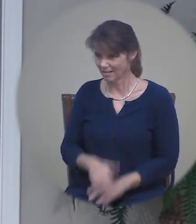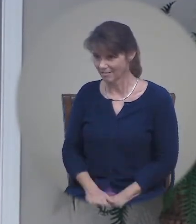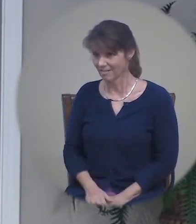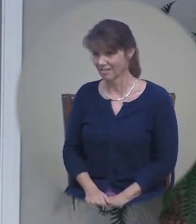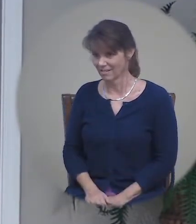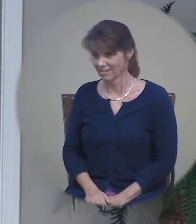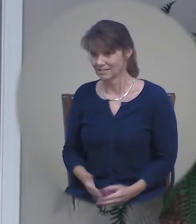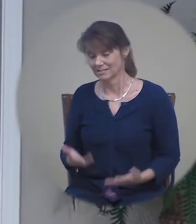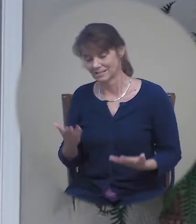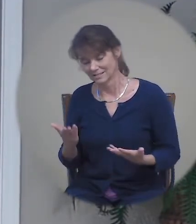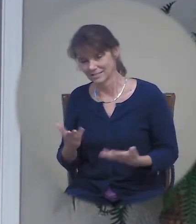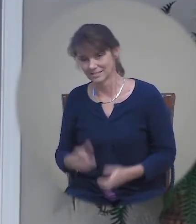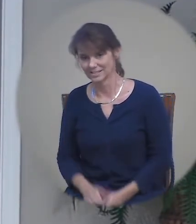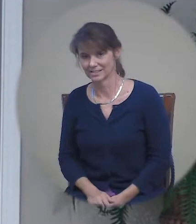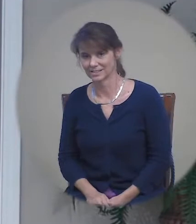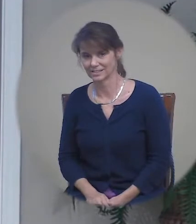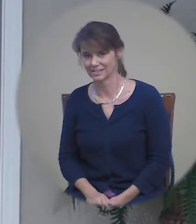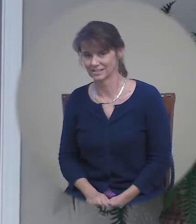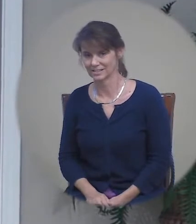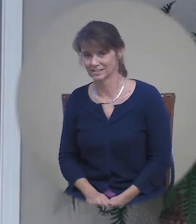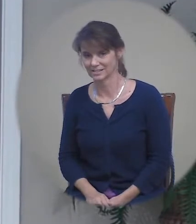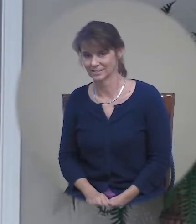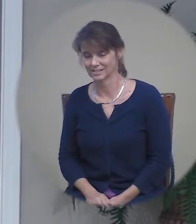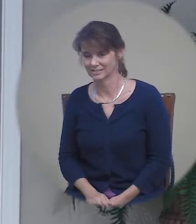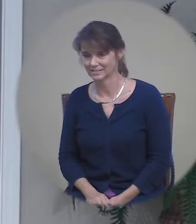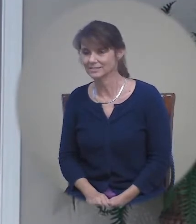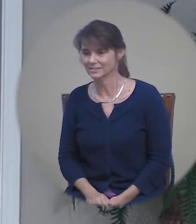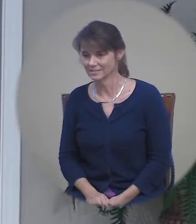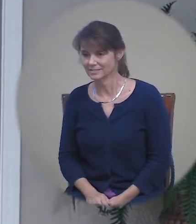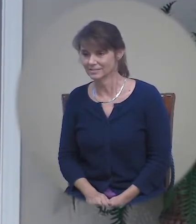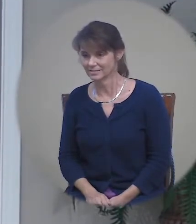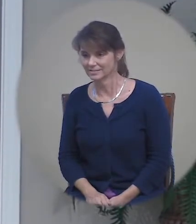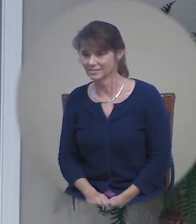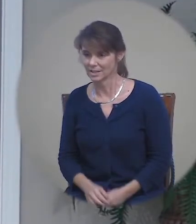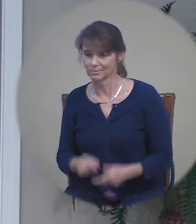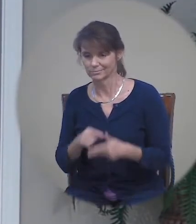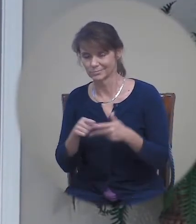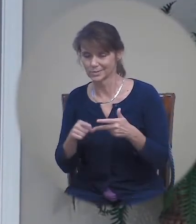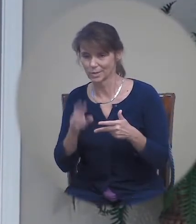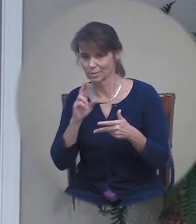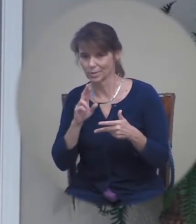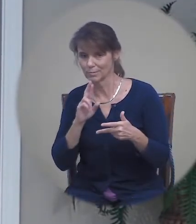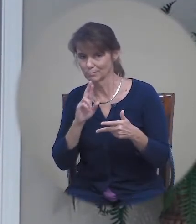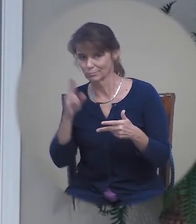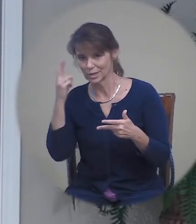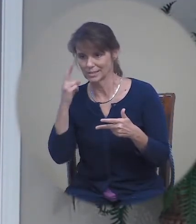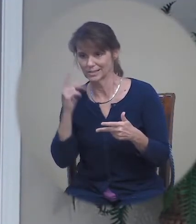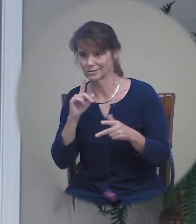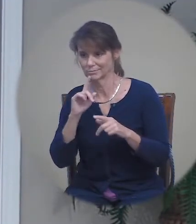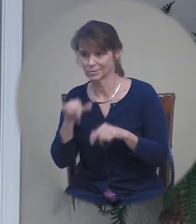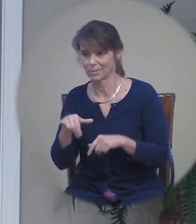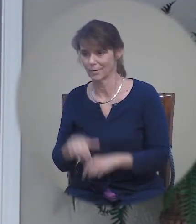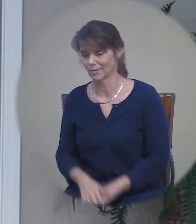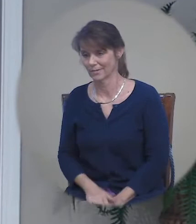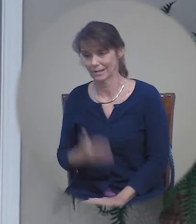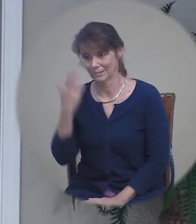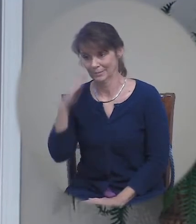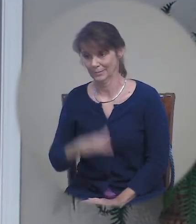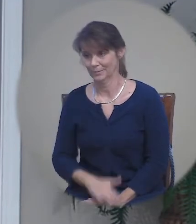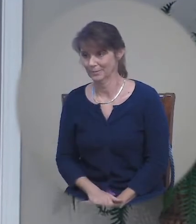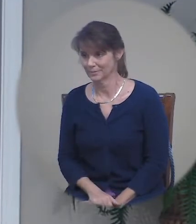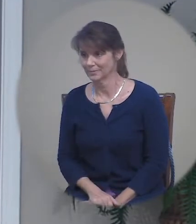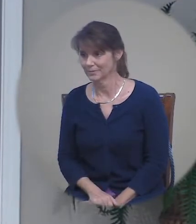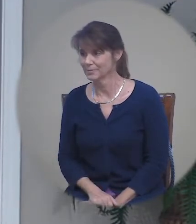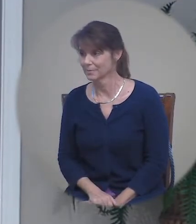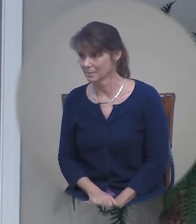away. Maybe he would have. But those are at least a couple of responses there to the text. So